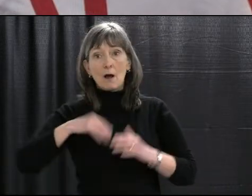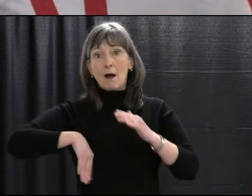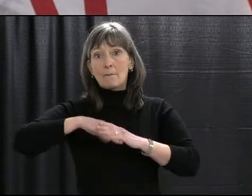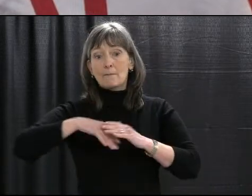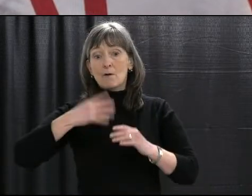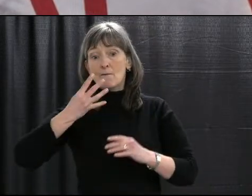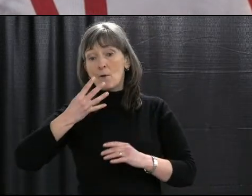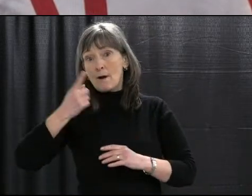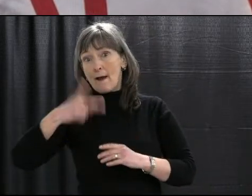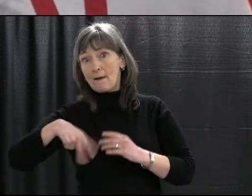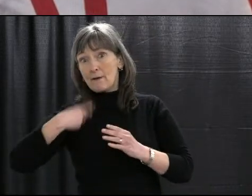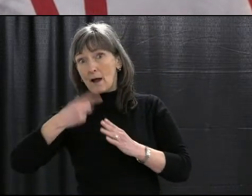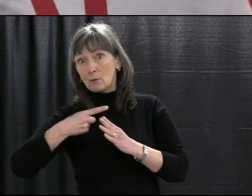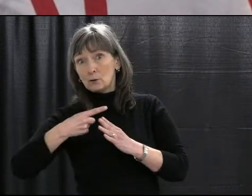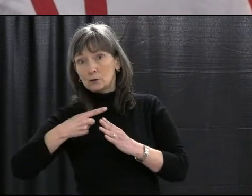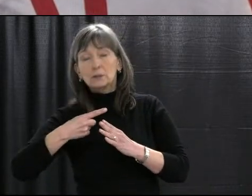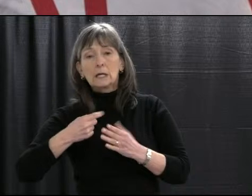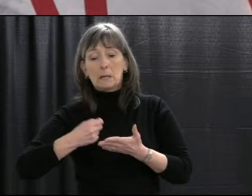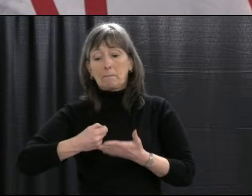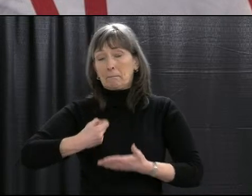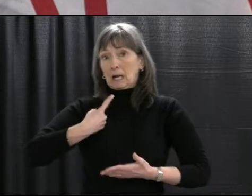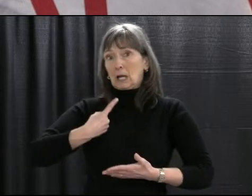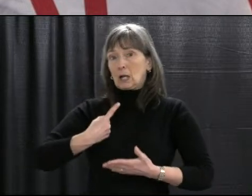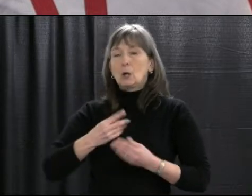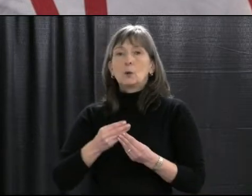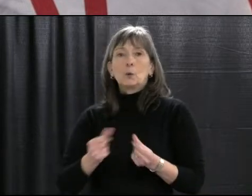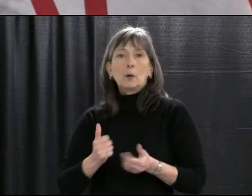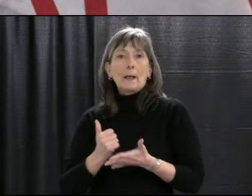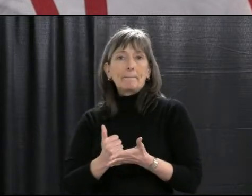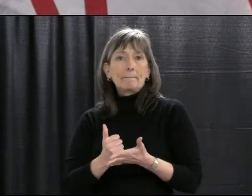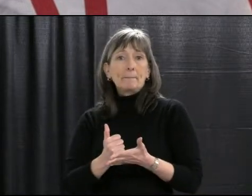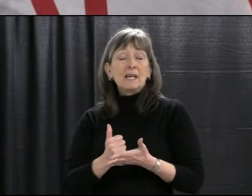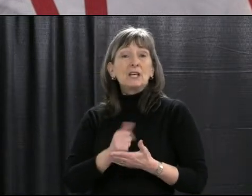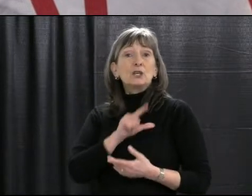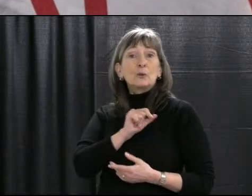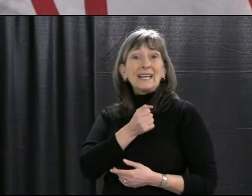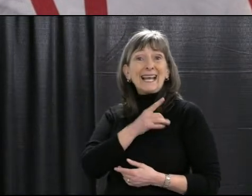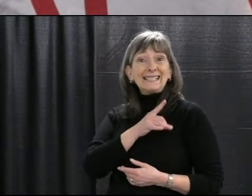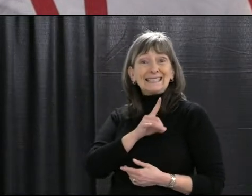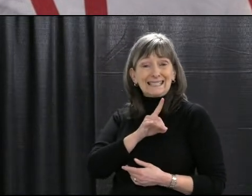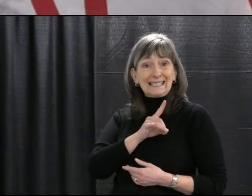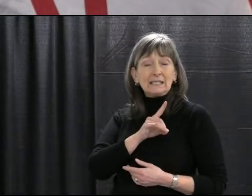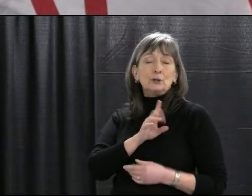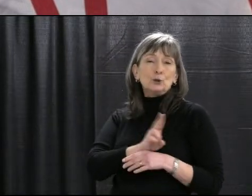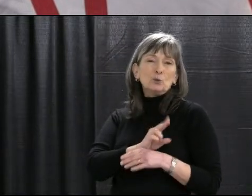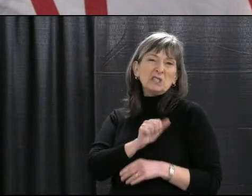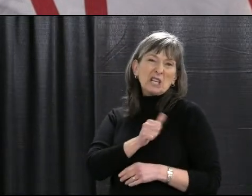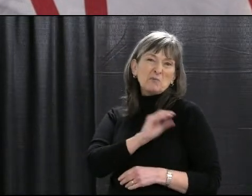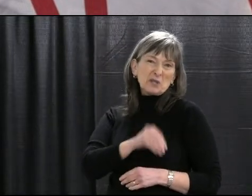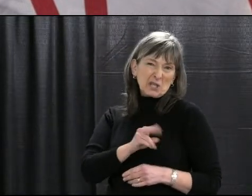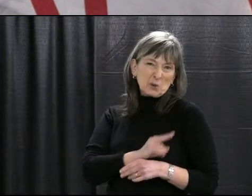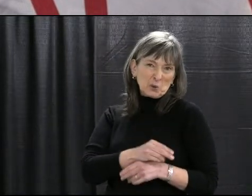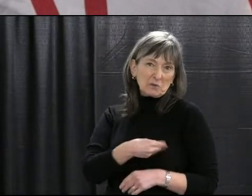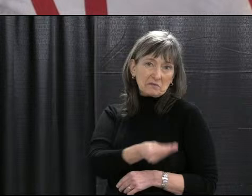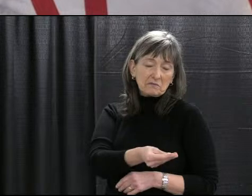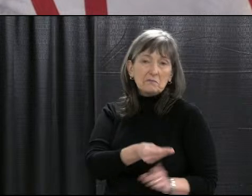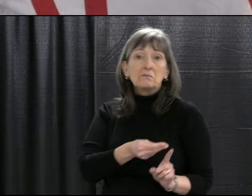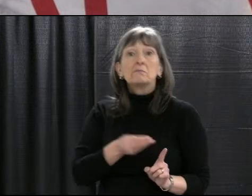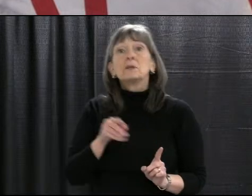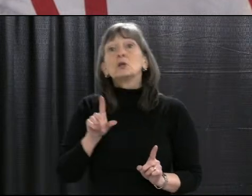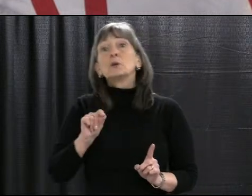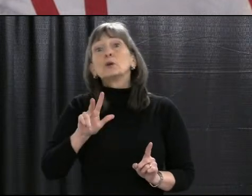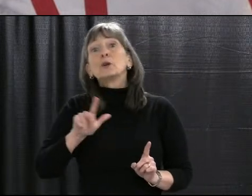has increased from 10% in 2018 to approximately 20% in